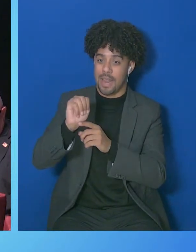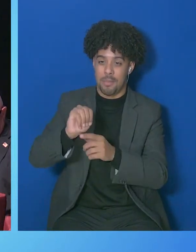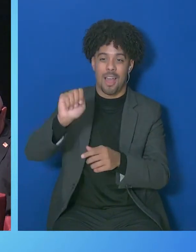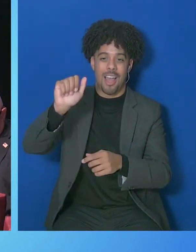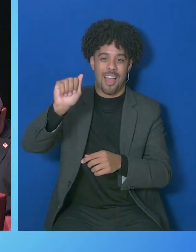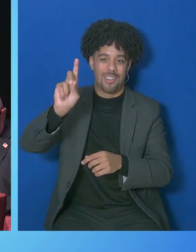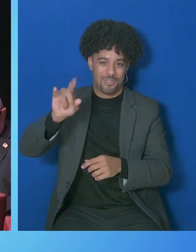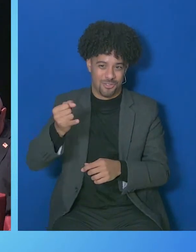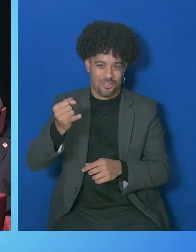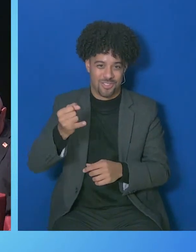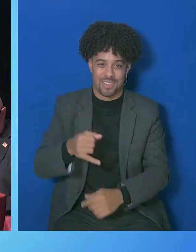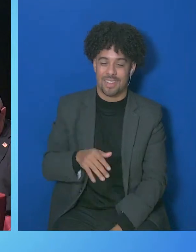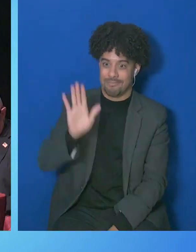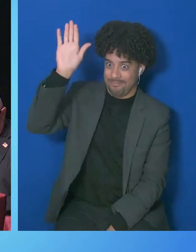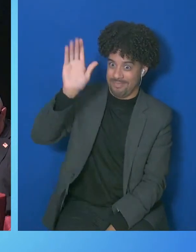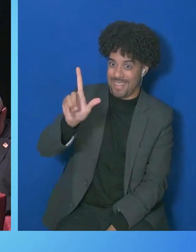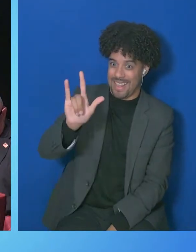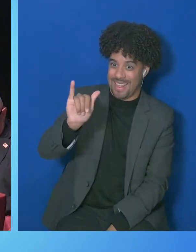Lynn.